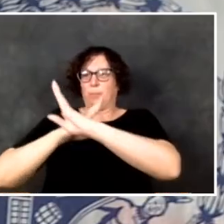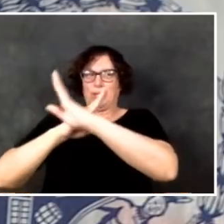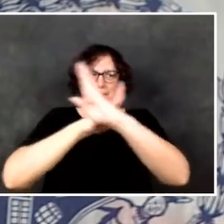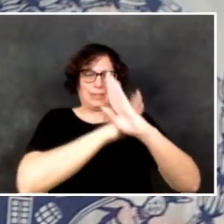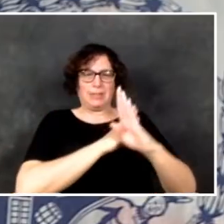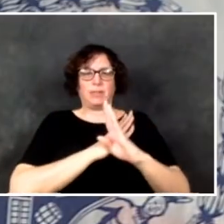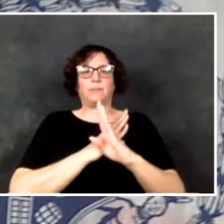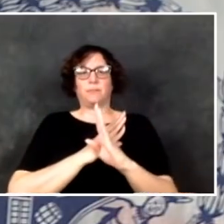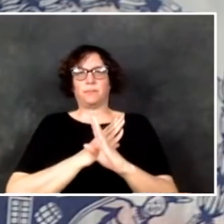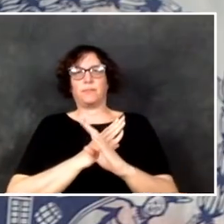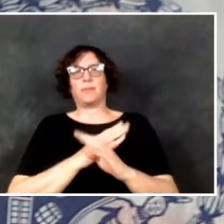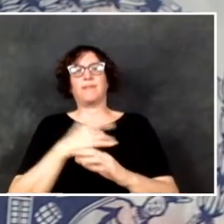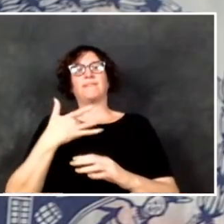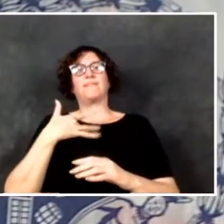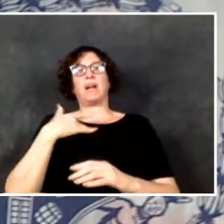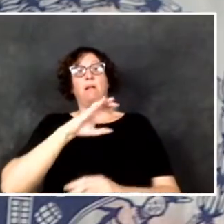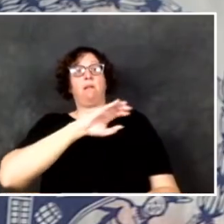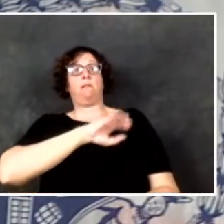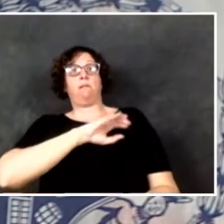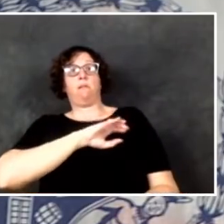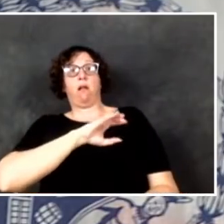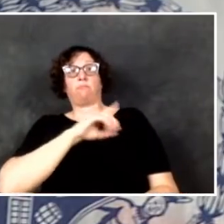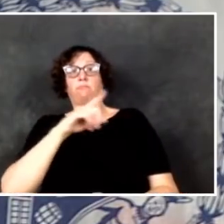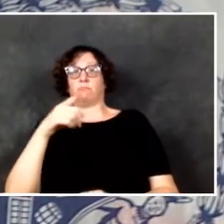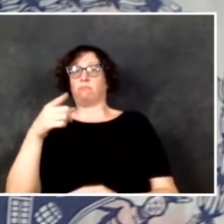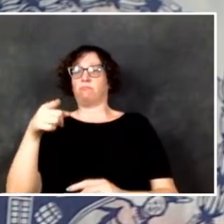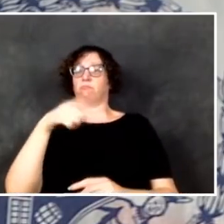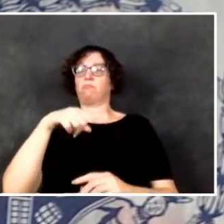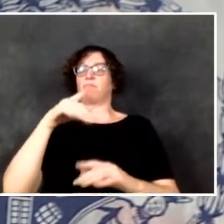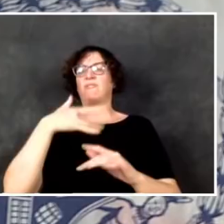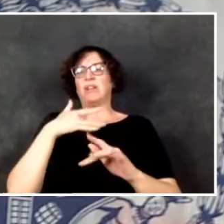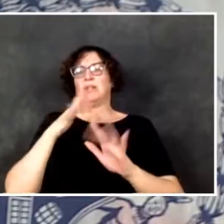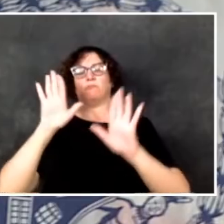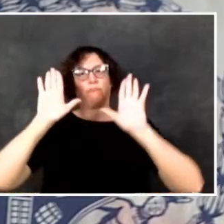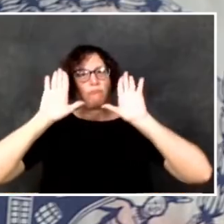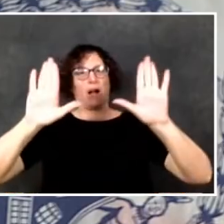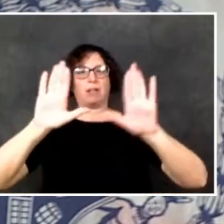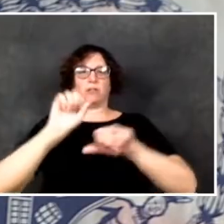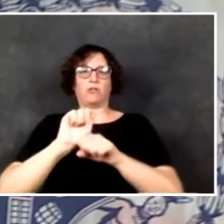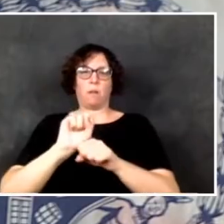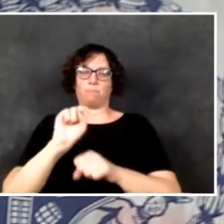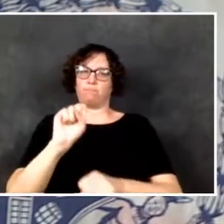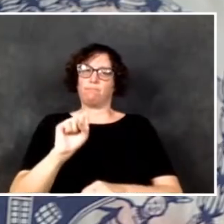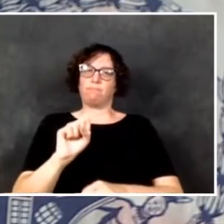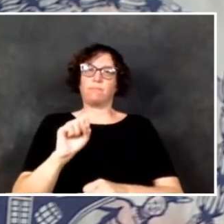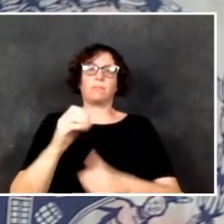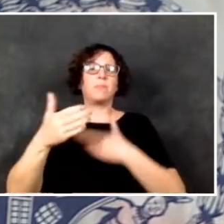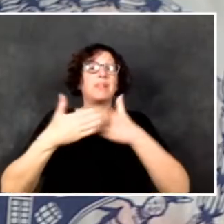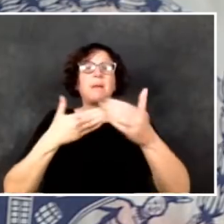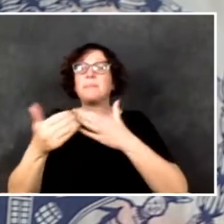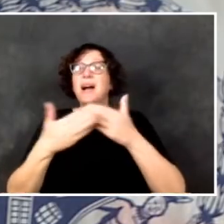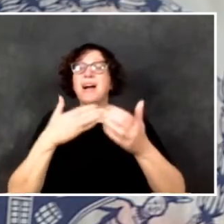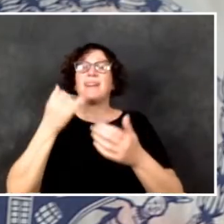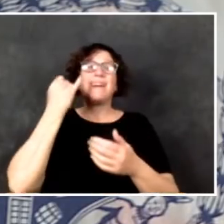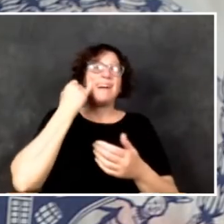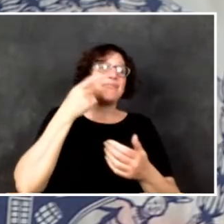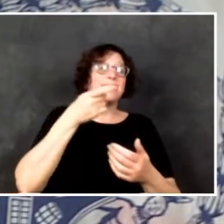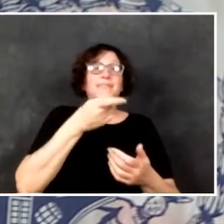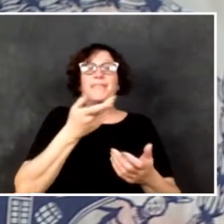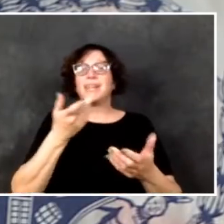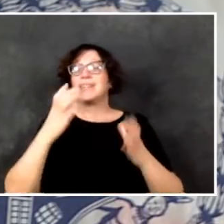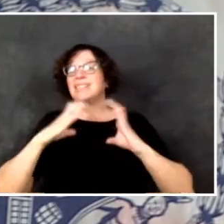skill and respect and compassion, people will be protected regardless of documentation status. Healthcare, our health and hospital